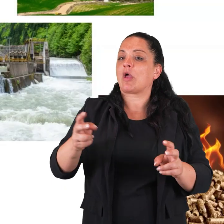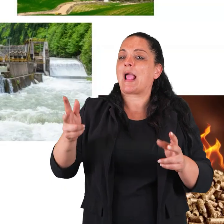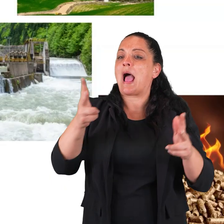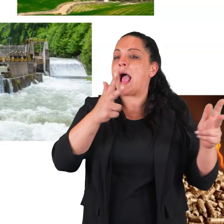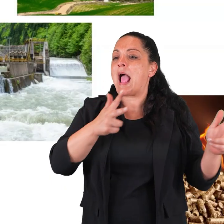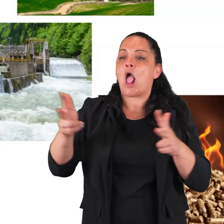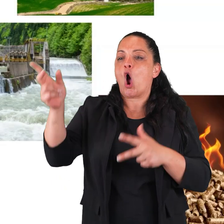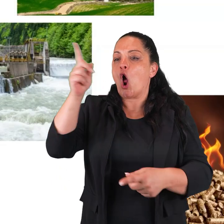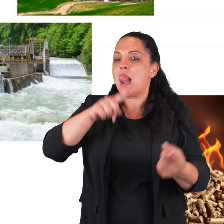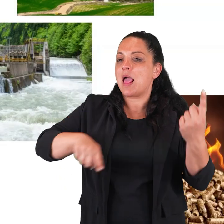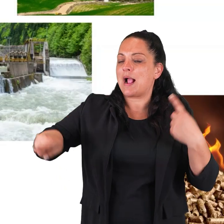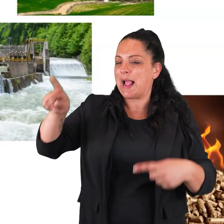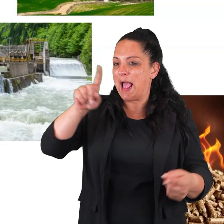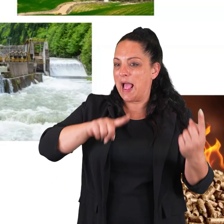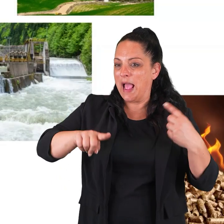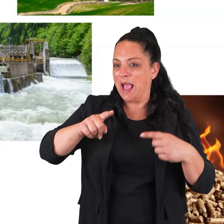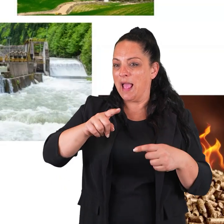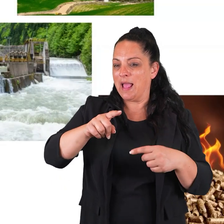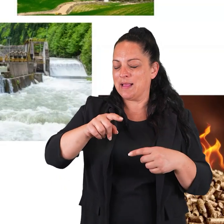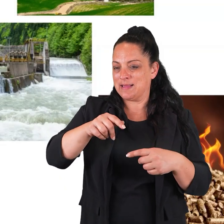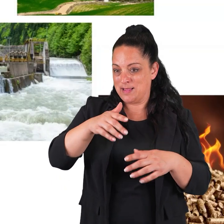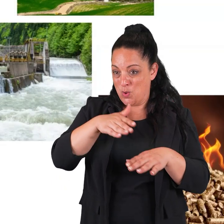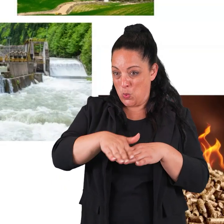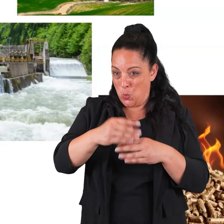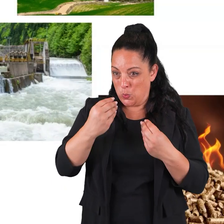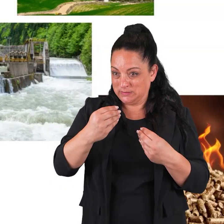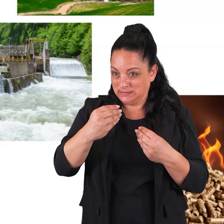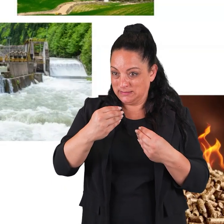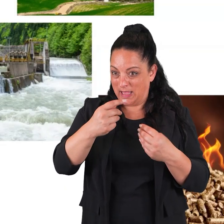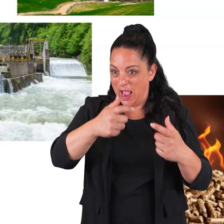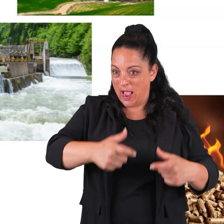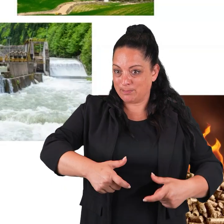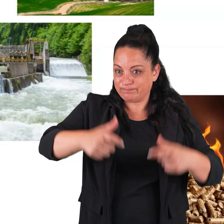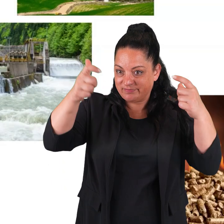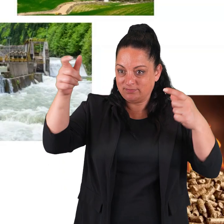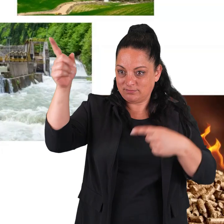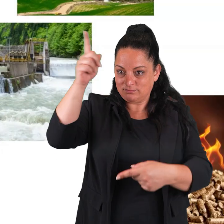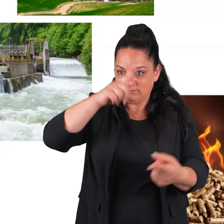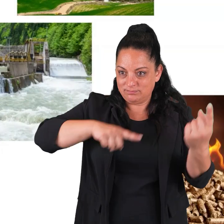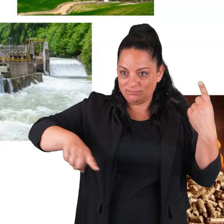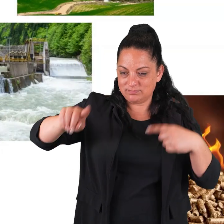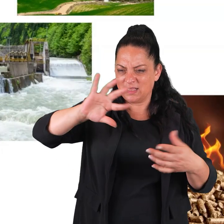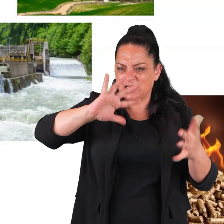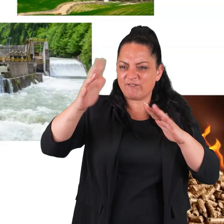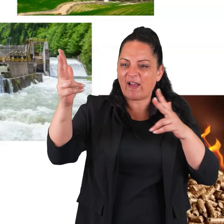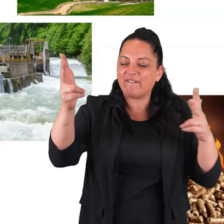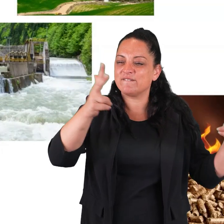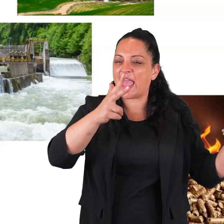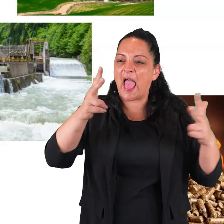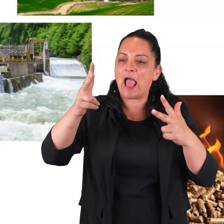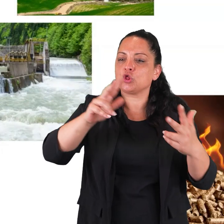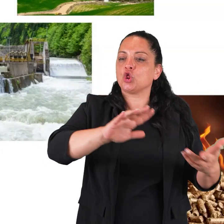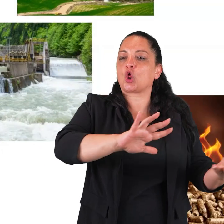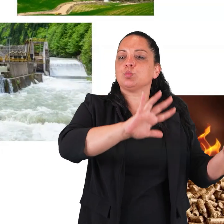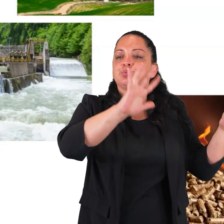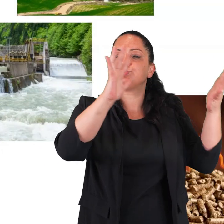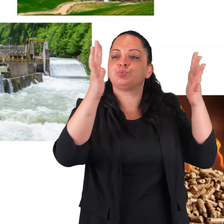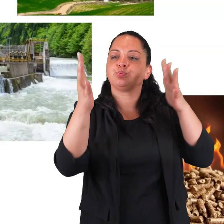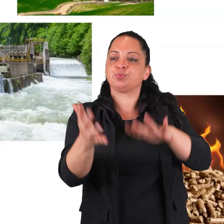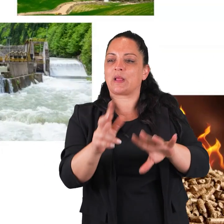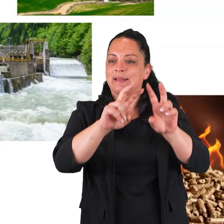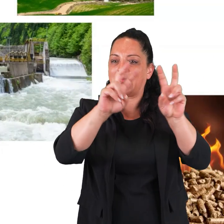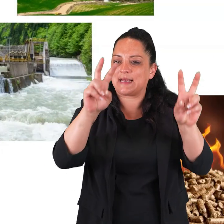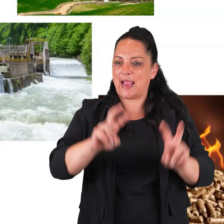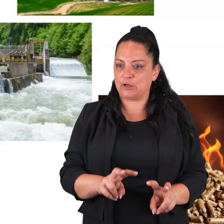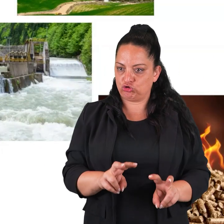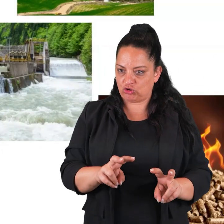Then we have wind energy that uses turbines to turn wind into power. Then we